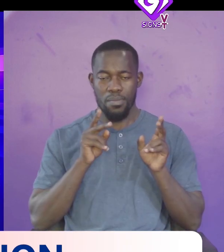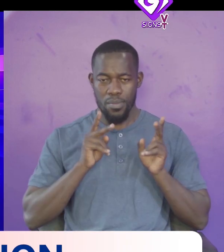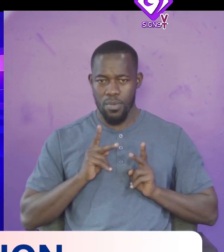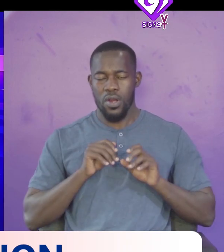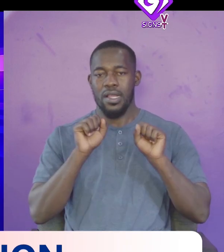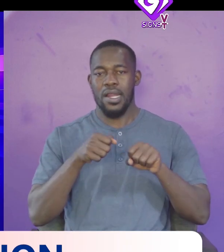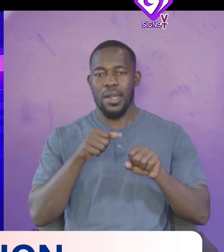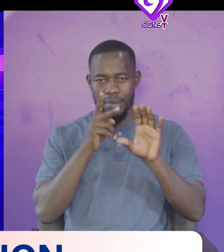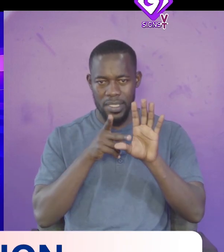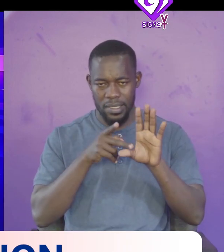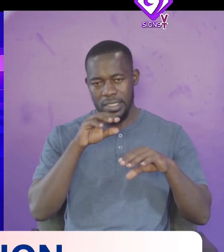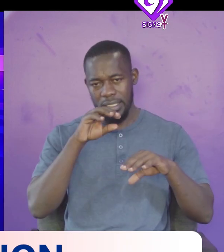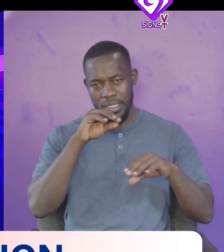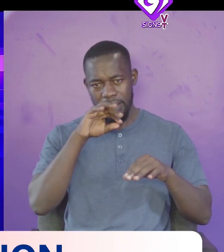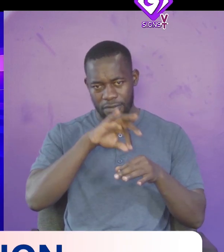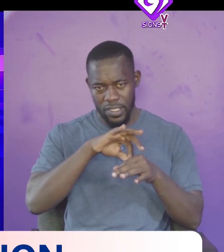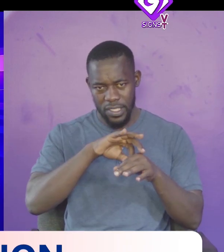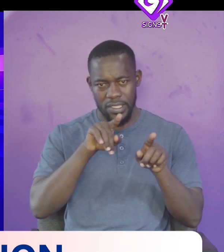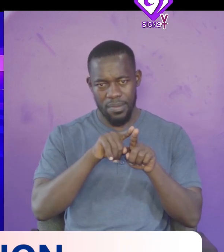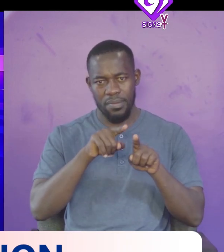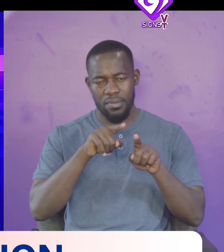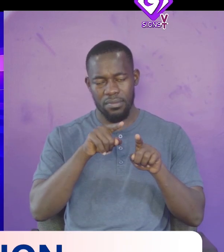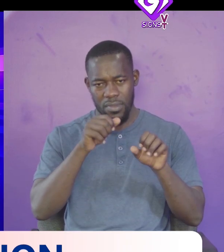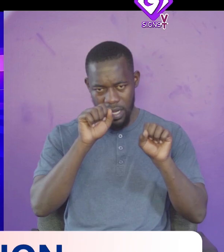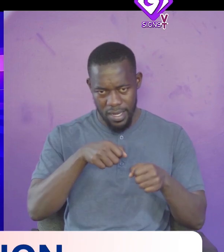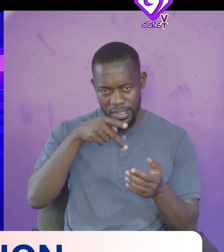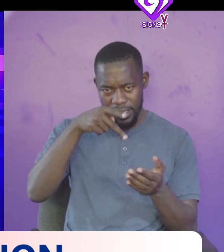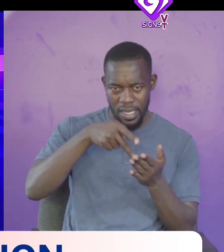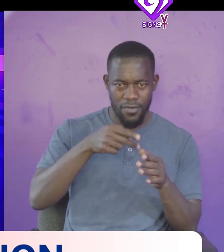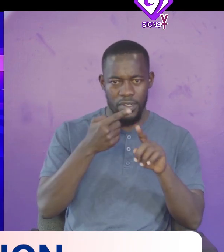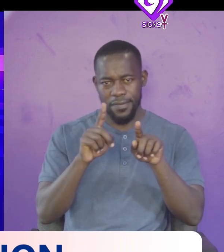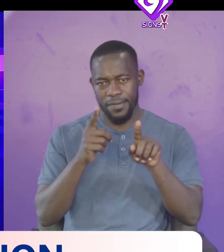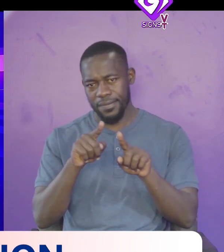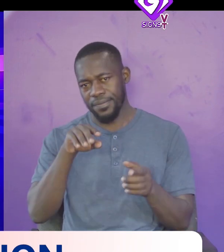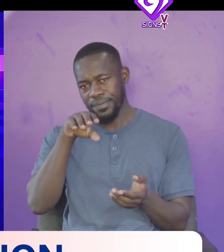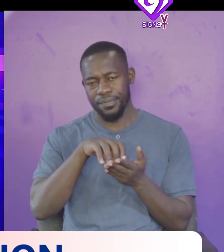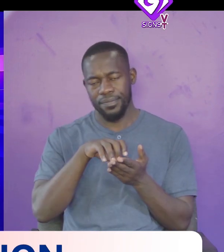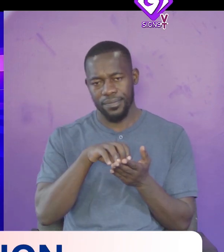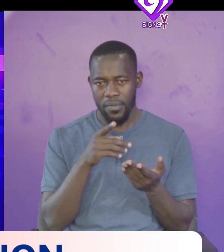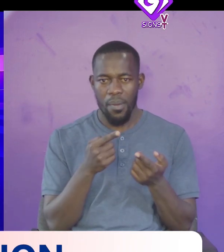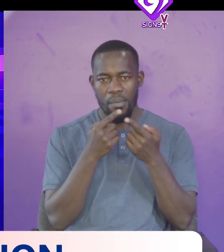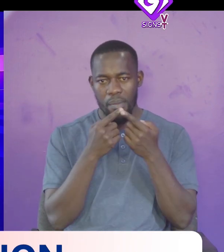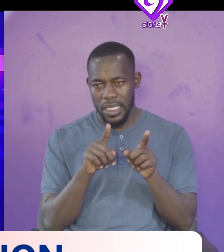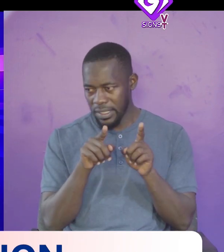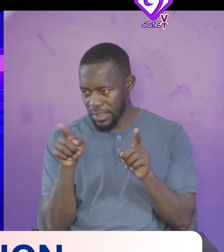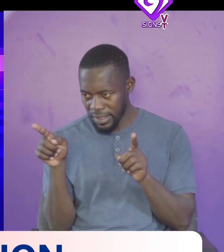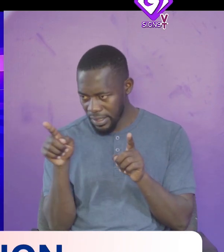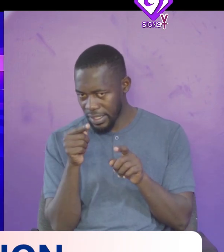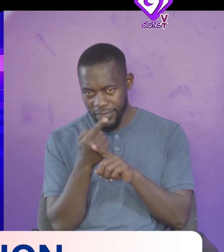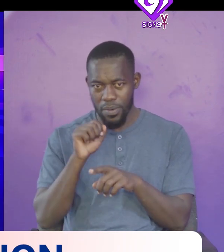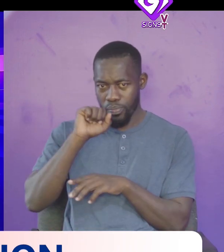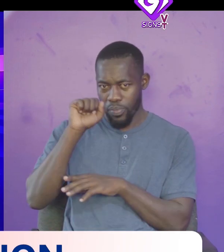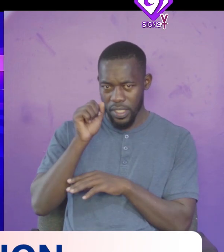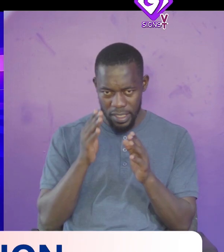participate and also vote. And that is what these people had a problem. When we said we are going to stop these by-elections until they clear